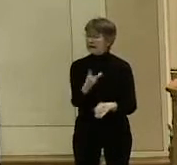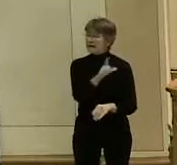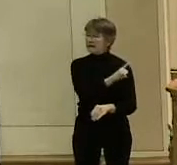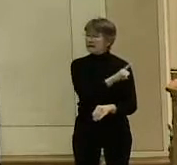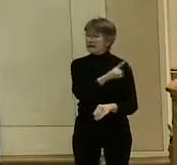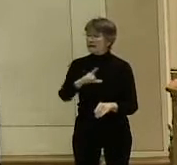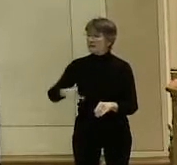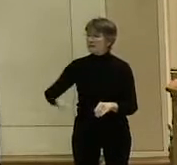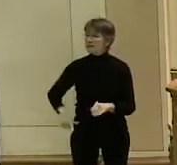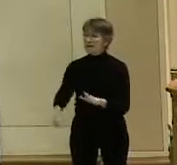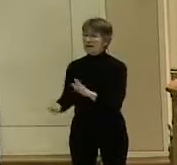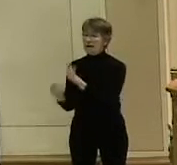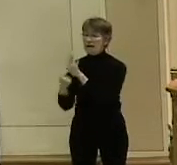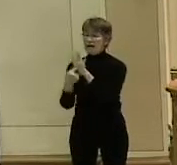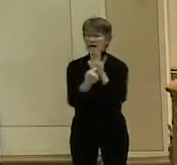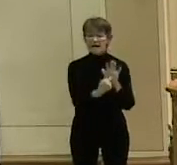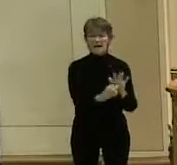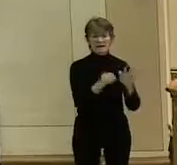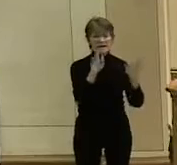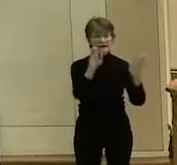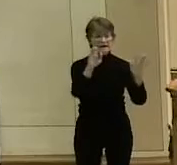eleison, Kyrie